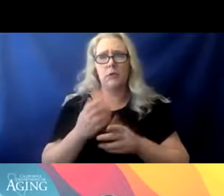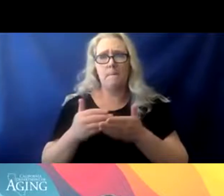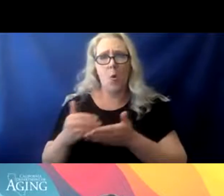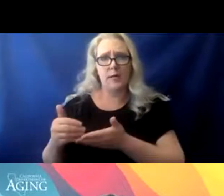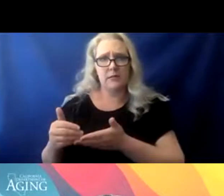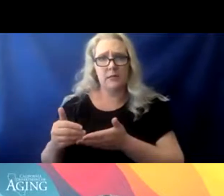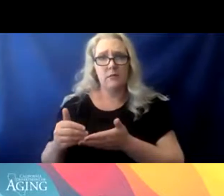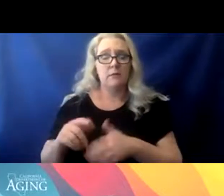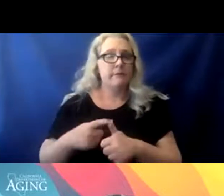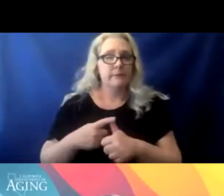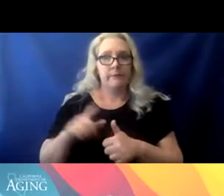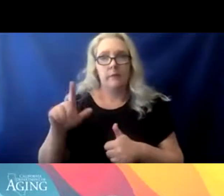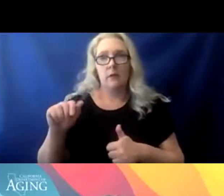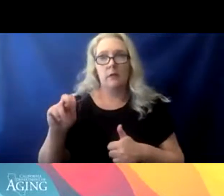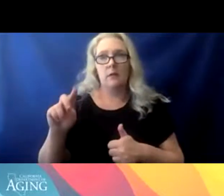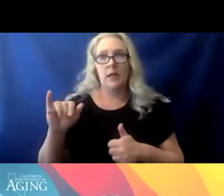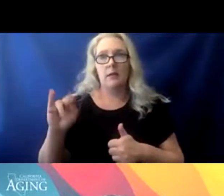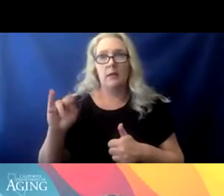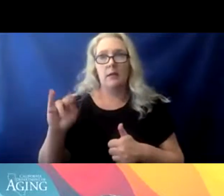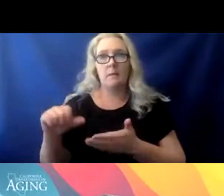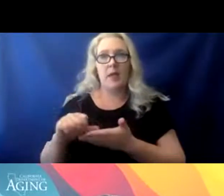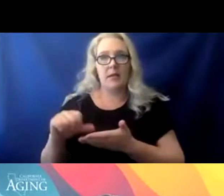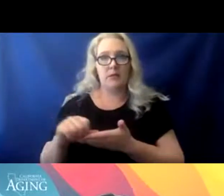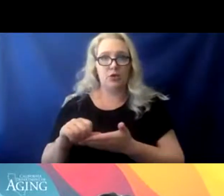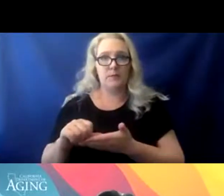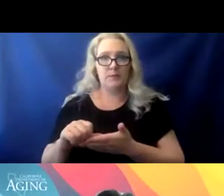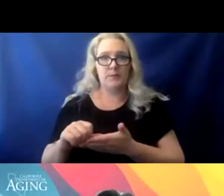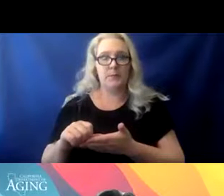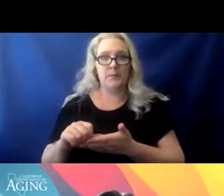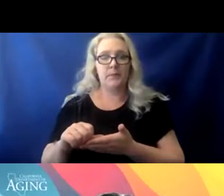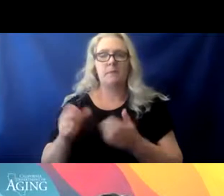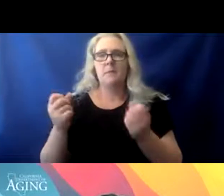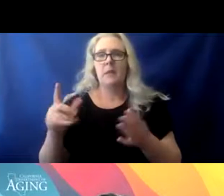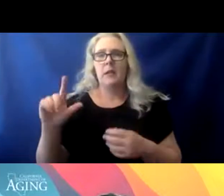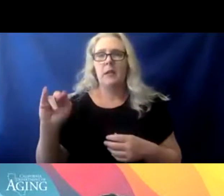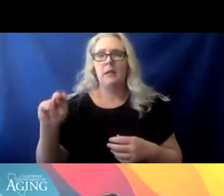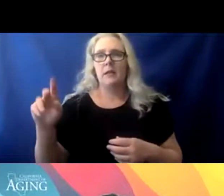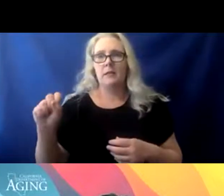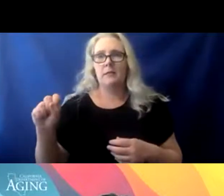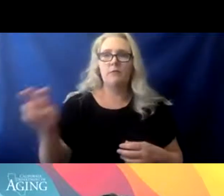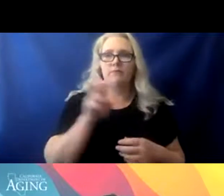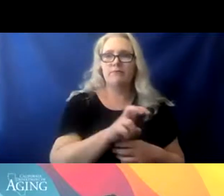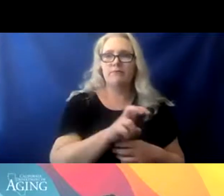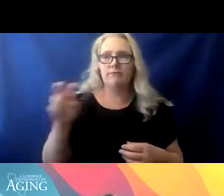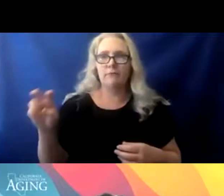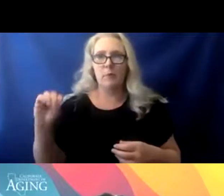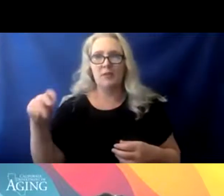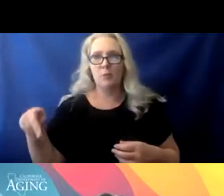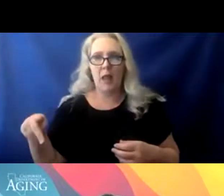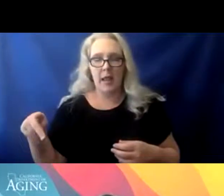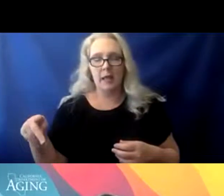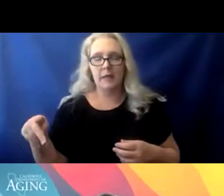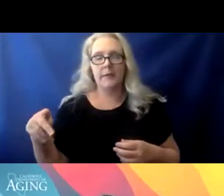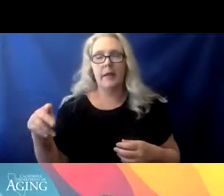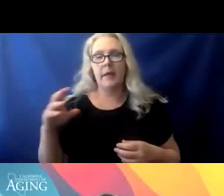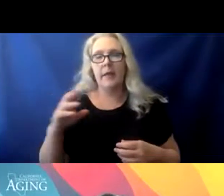which has all of the cross links back and forth to the master plan itself. And as I mentioned,